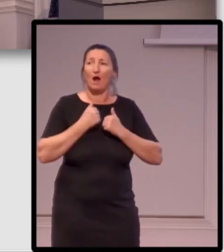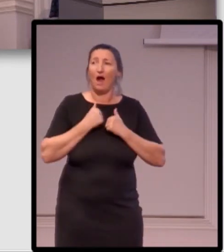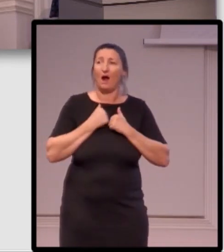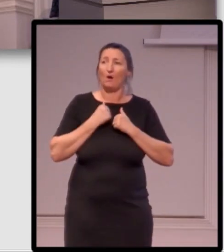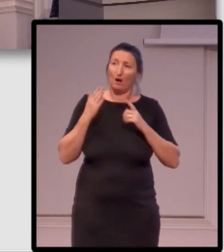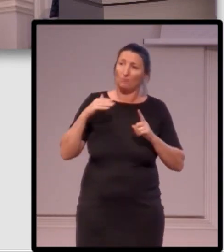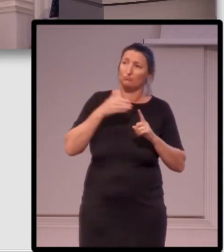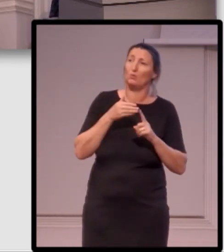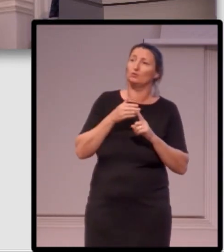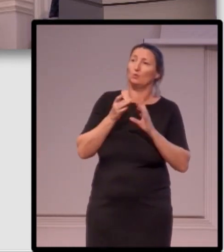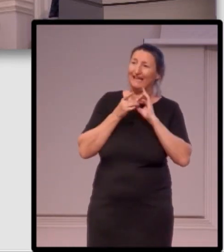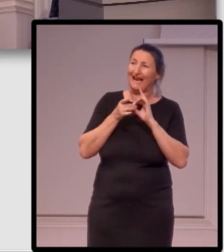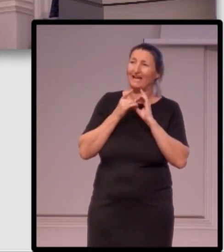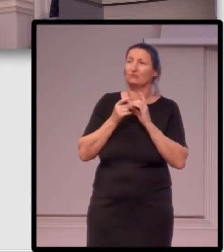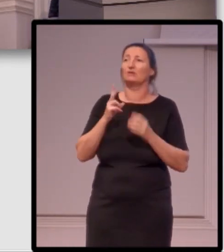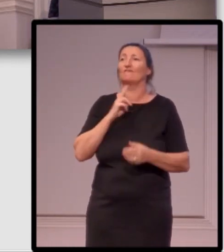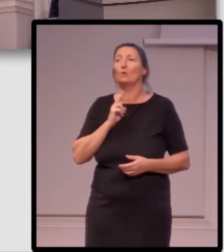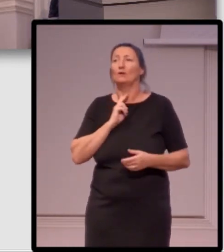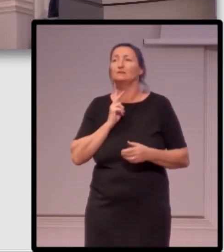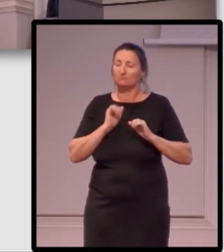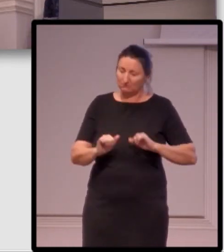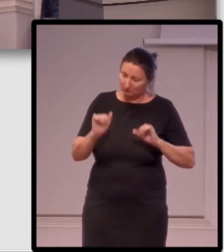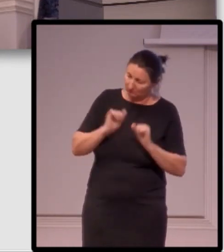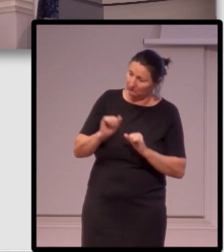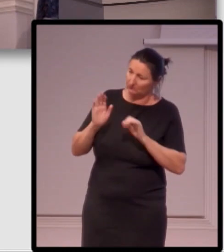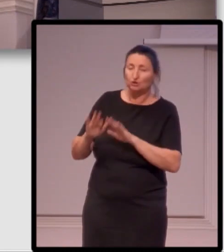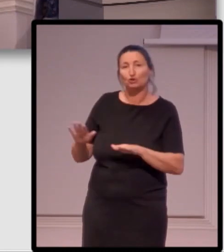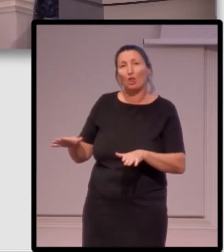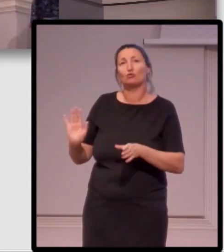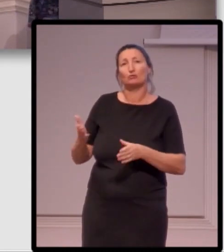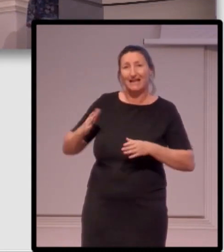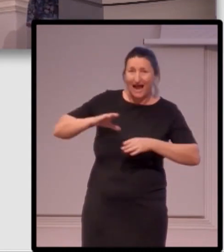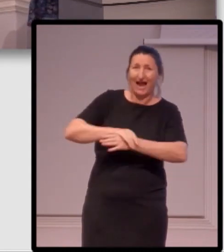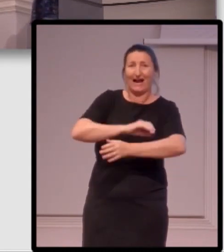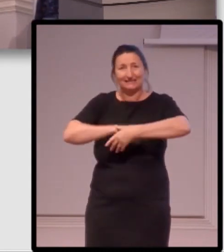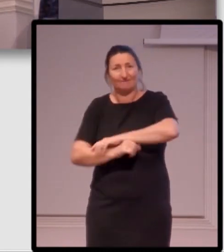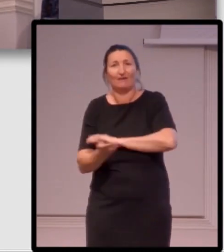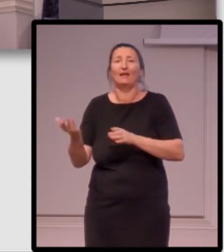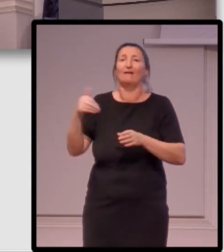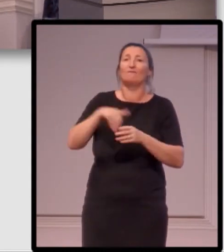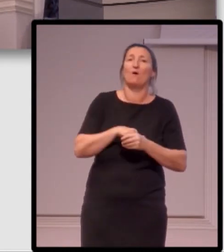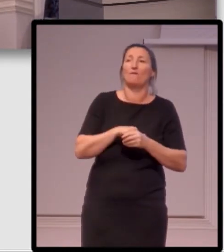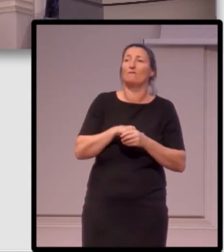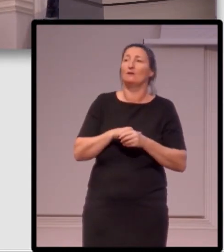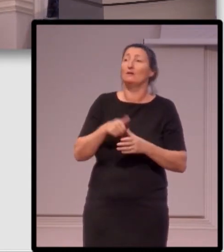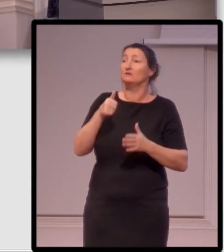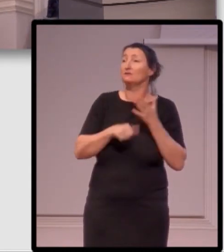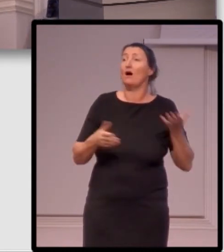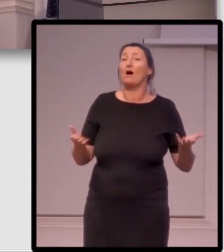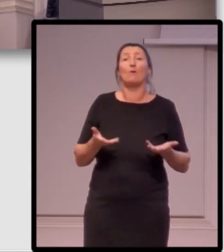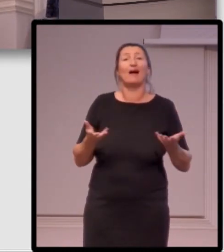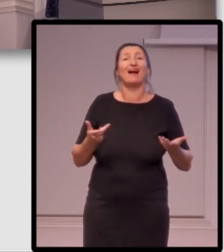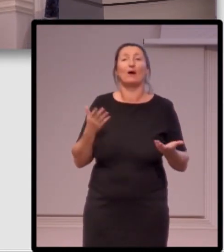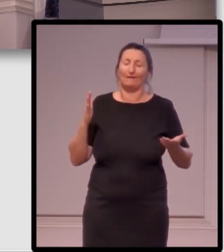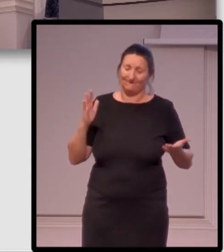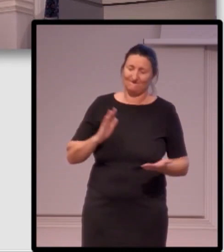approach to engagement and voices and making sure children and young people are really actively involved starts with fun, because they're